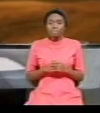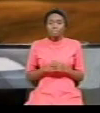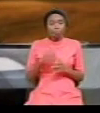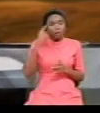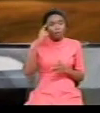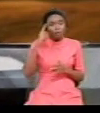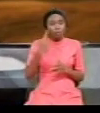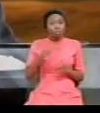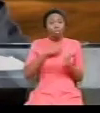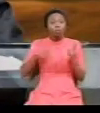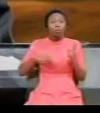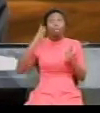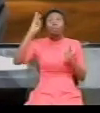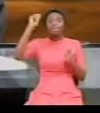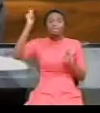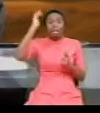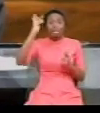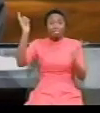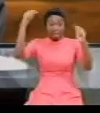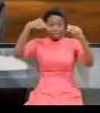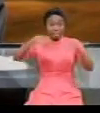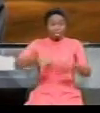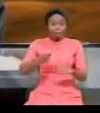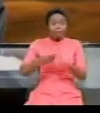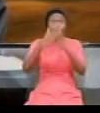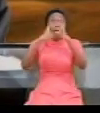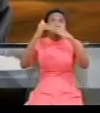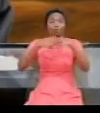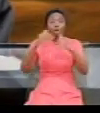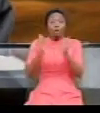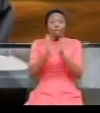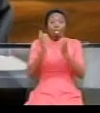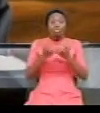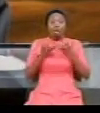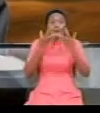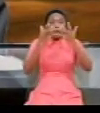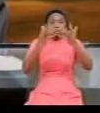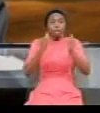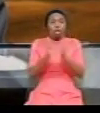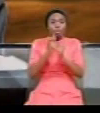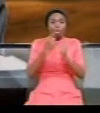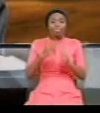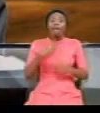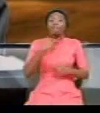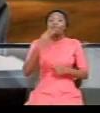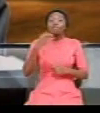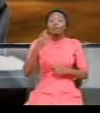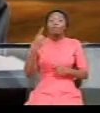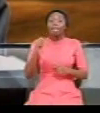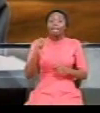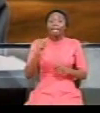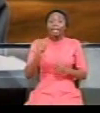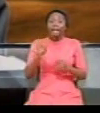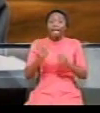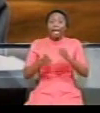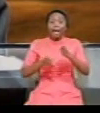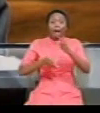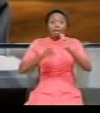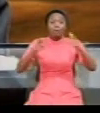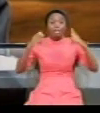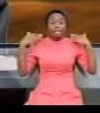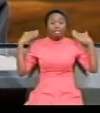For the Lord himself shall descend from heaven with a shout, with the voice of the